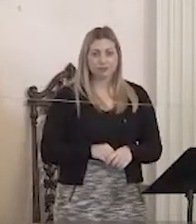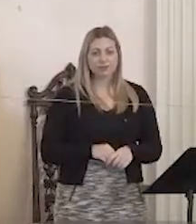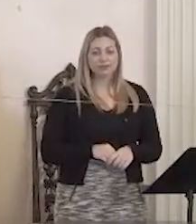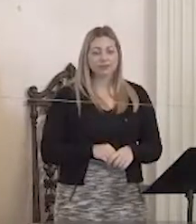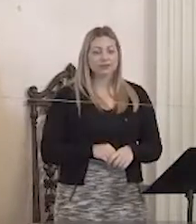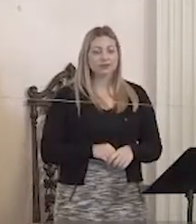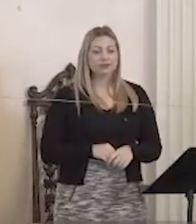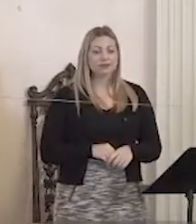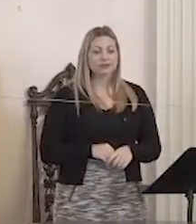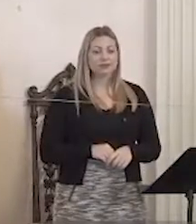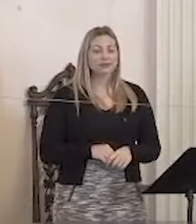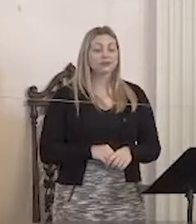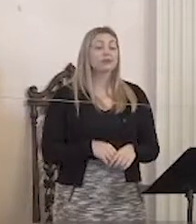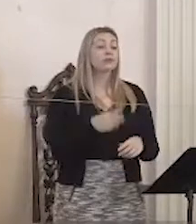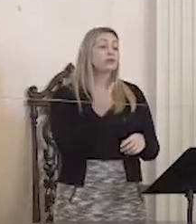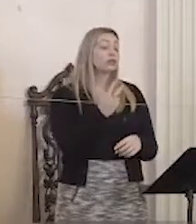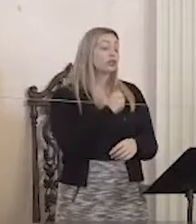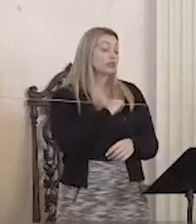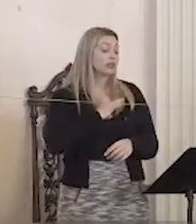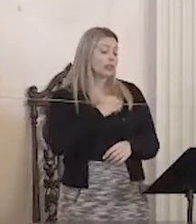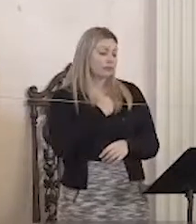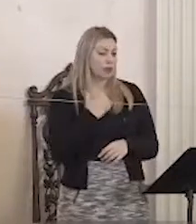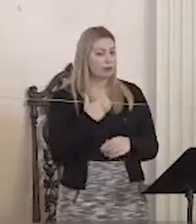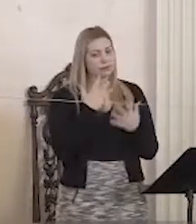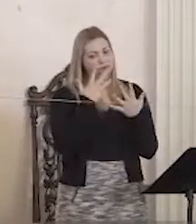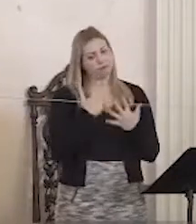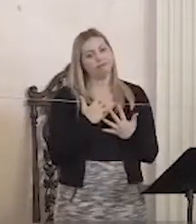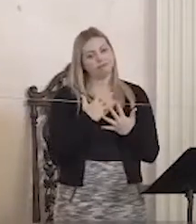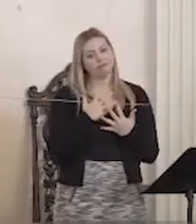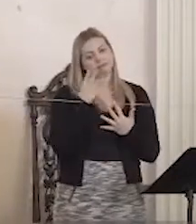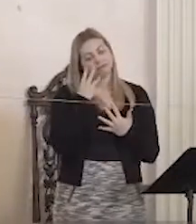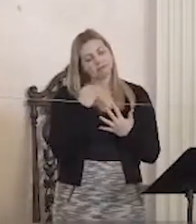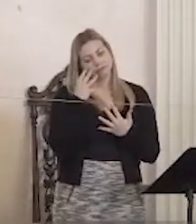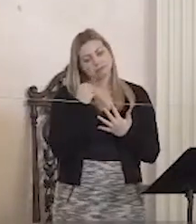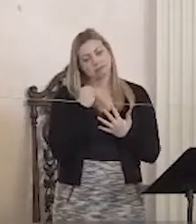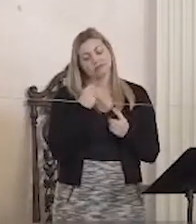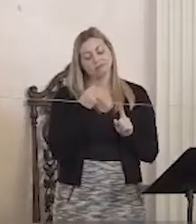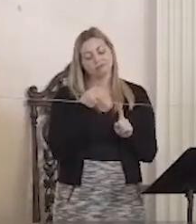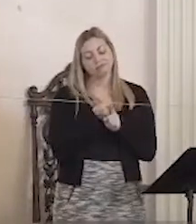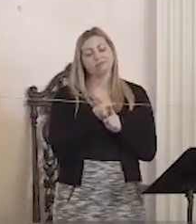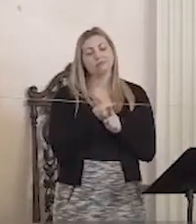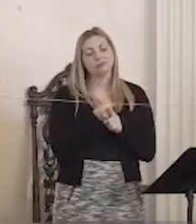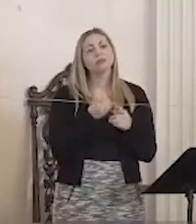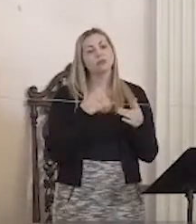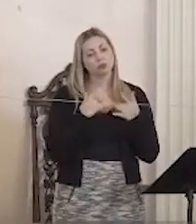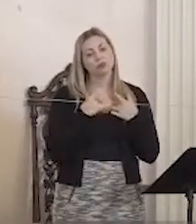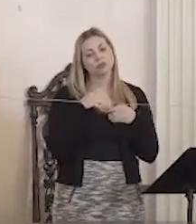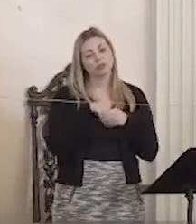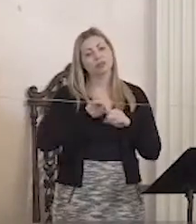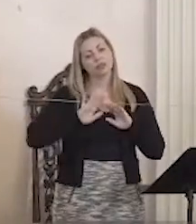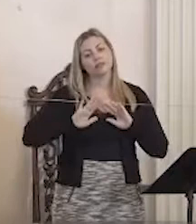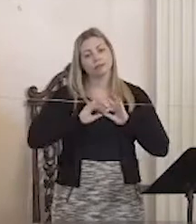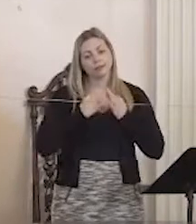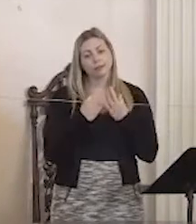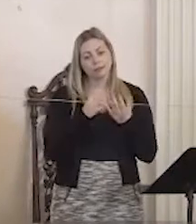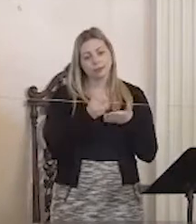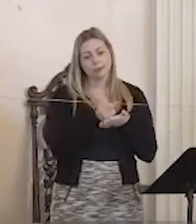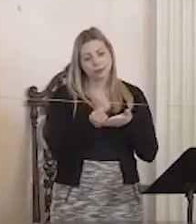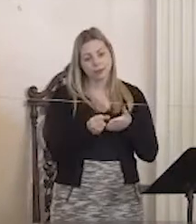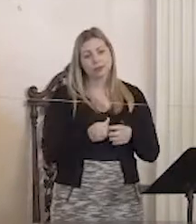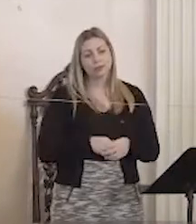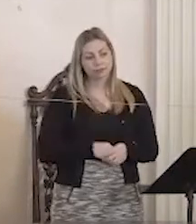Two of our staff members, unfortunately, are experiencing concerns in their families this